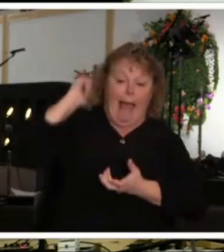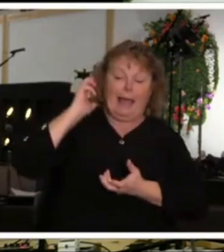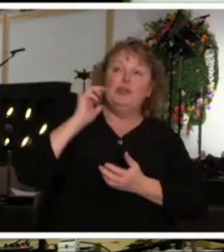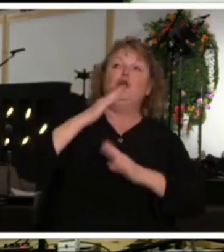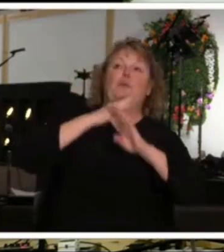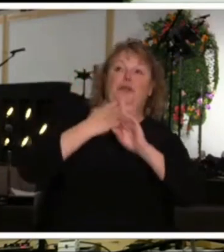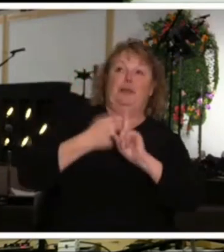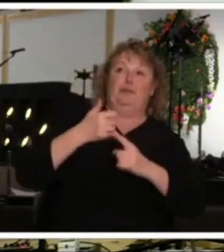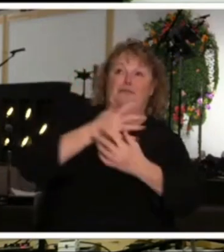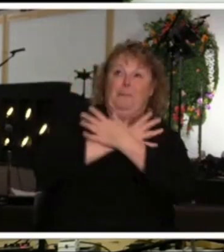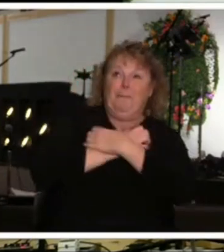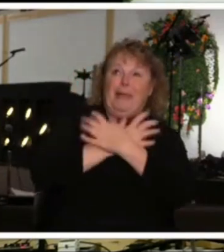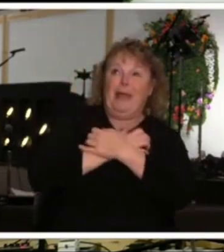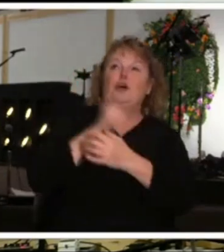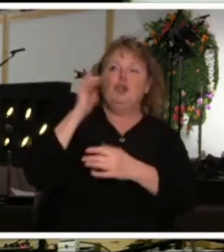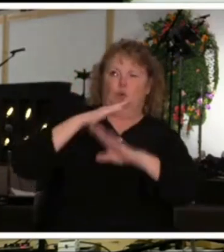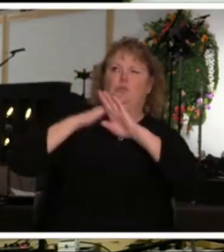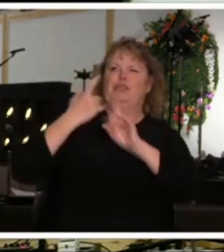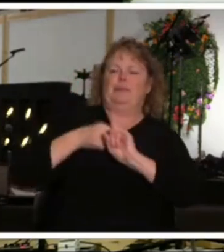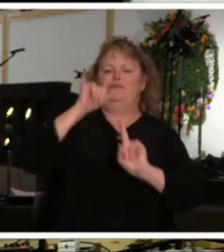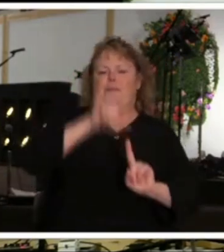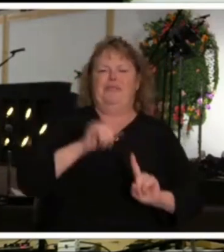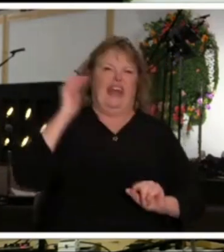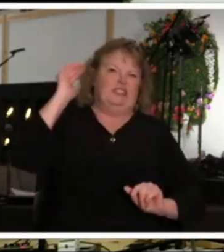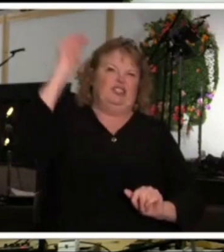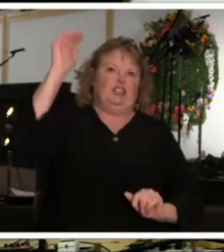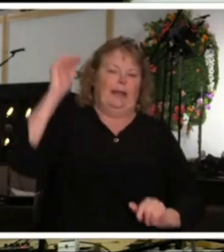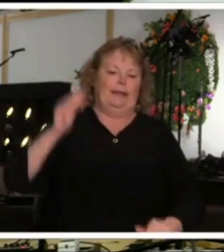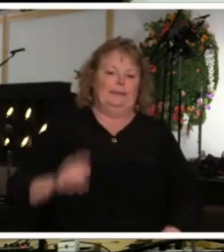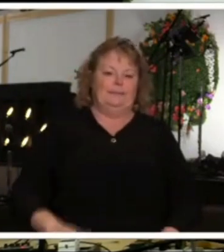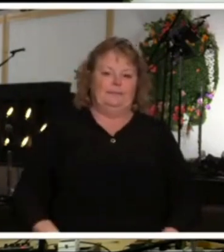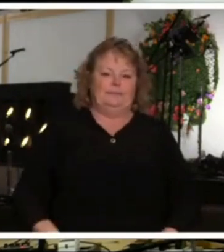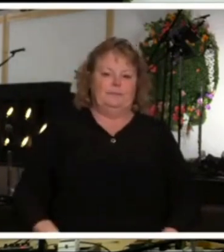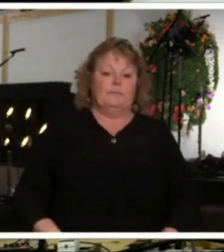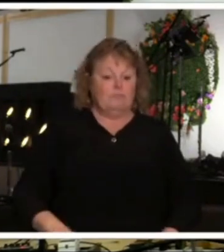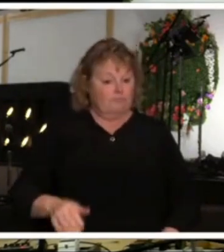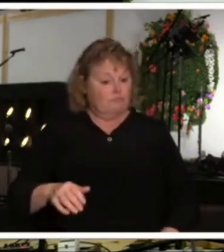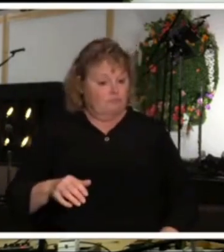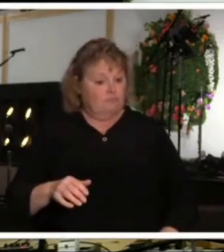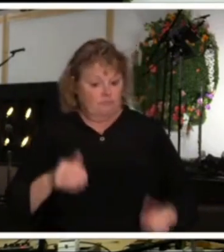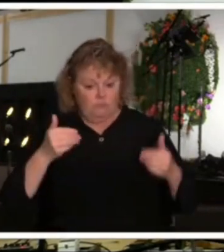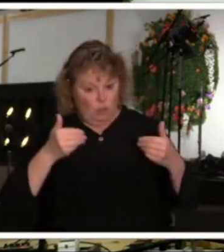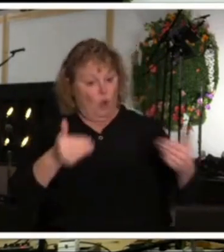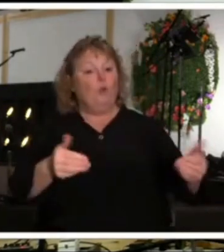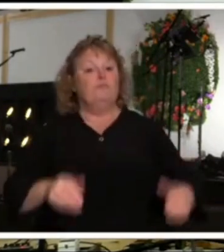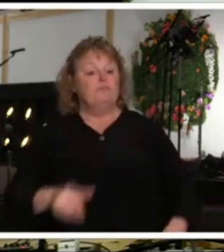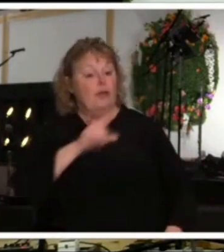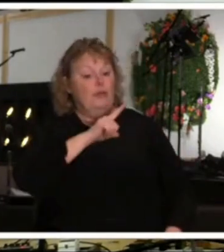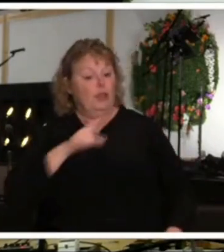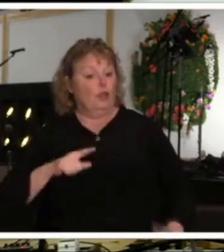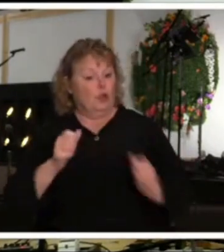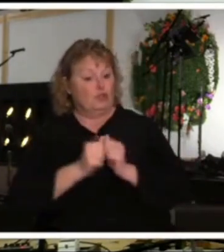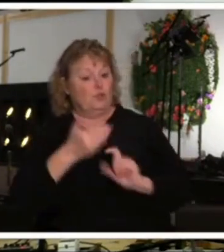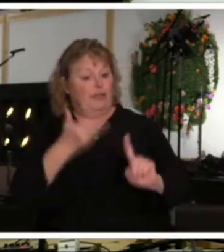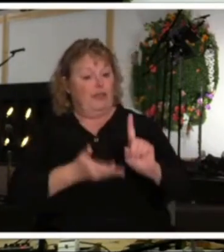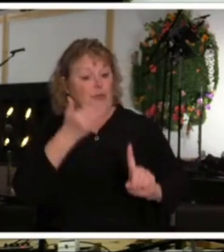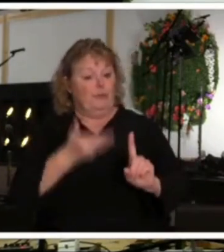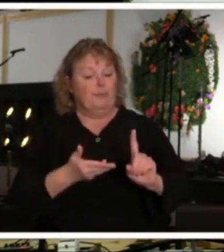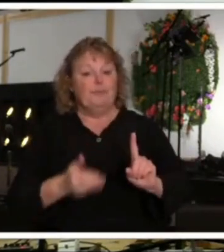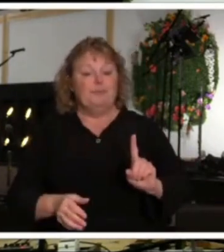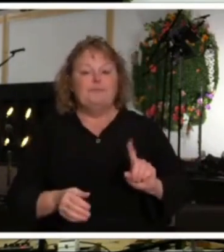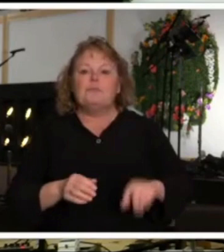hand of the Philistine. Saul said to David, go and the Lord be with you. What was